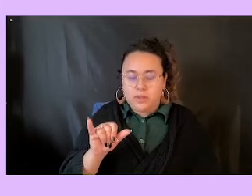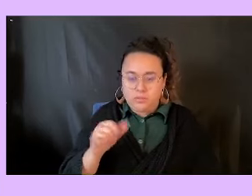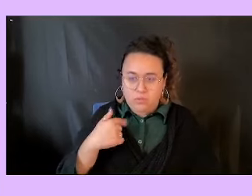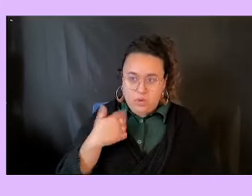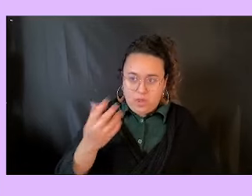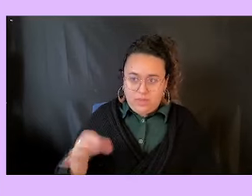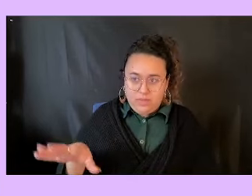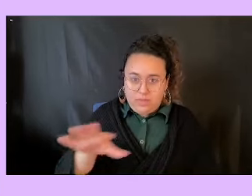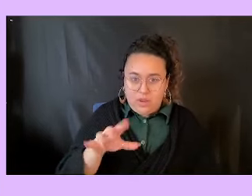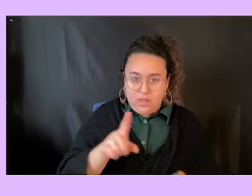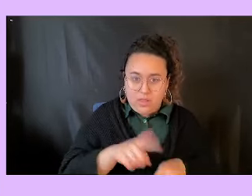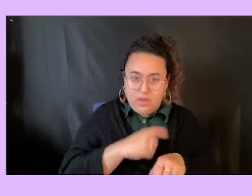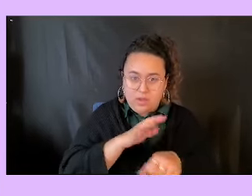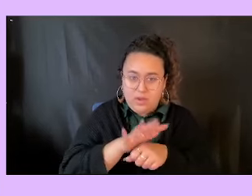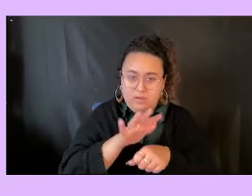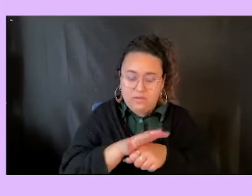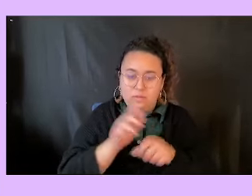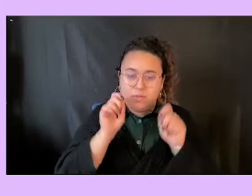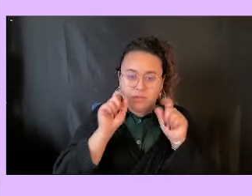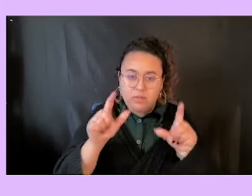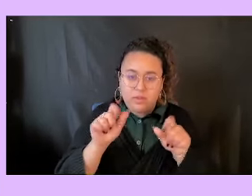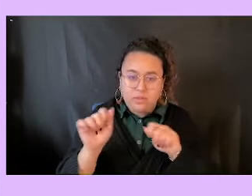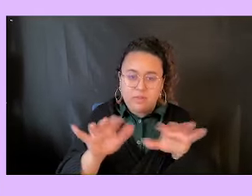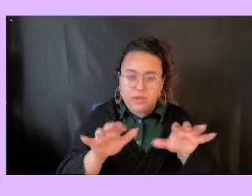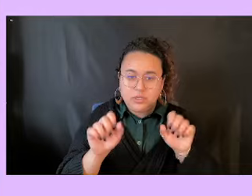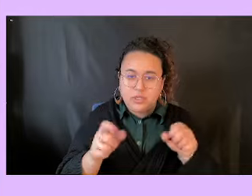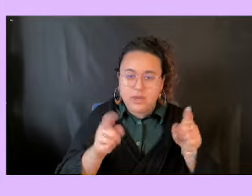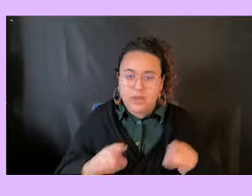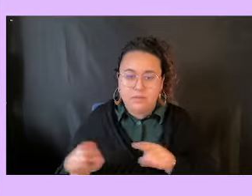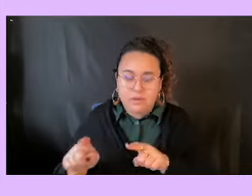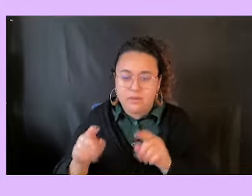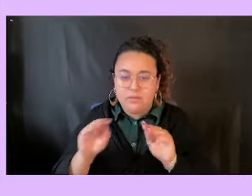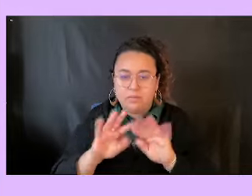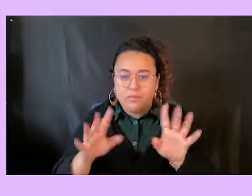surprised the magic that can happen. So, bright spots. Yes. I